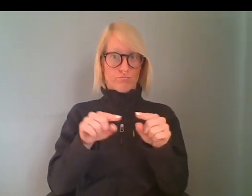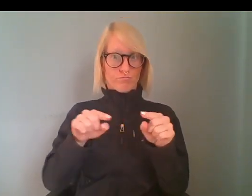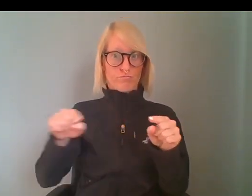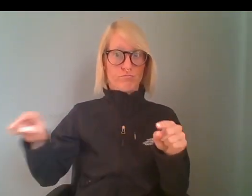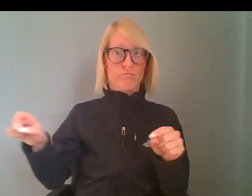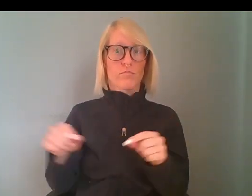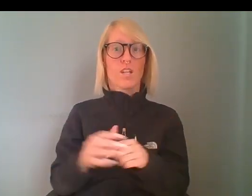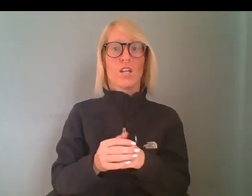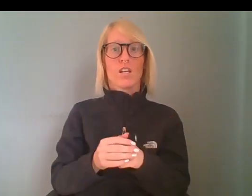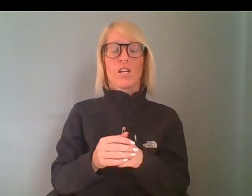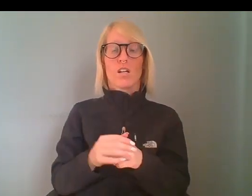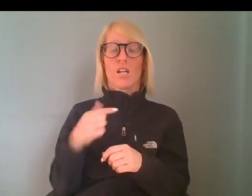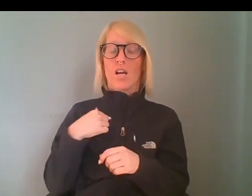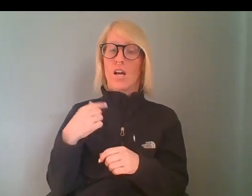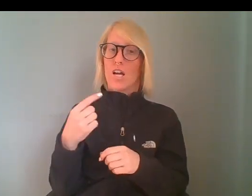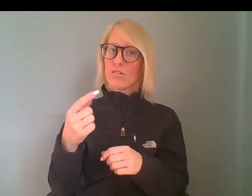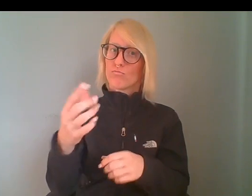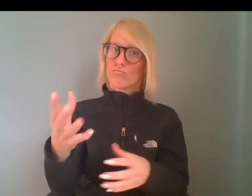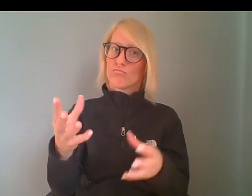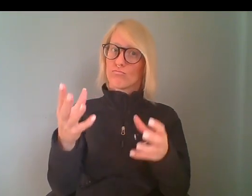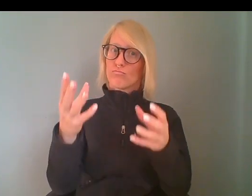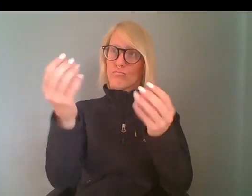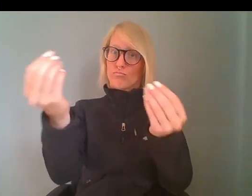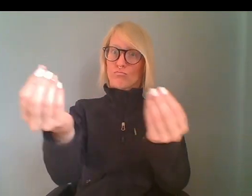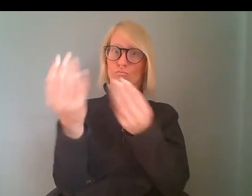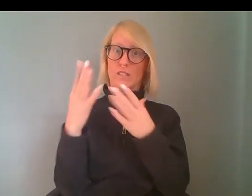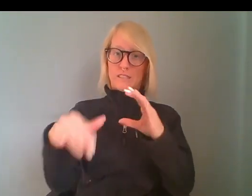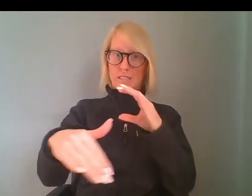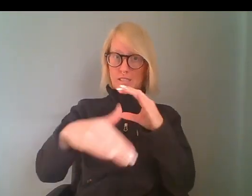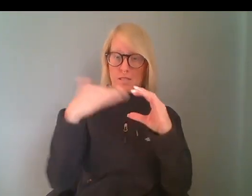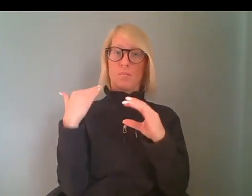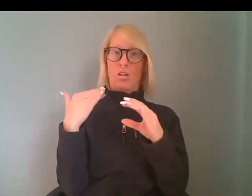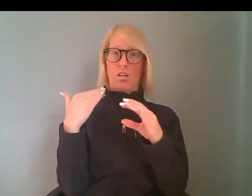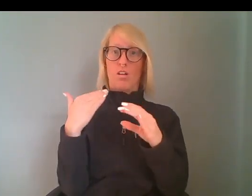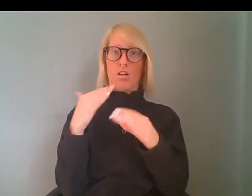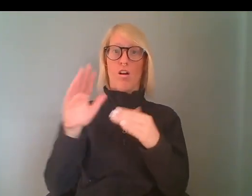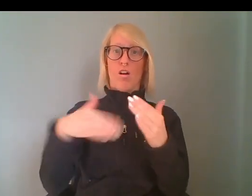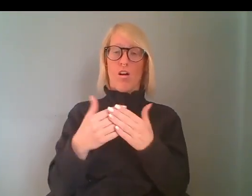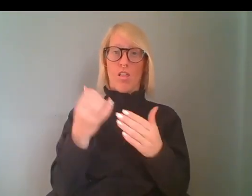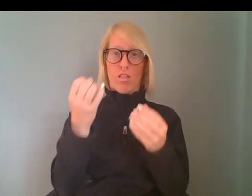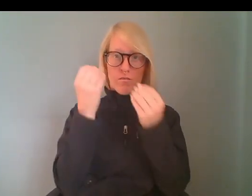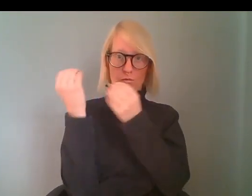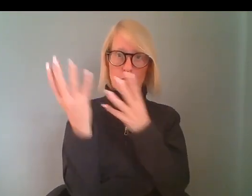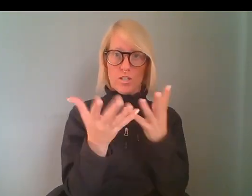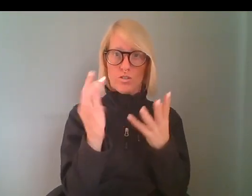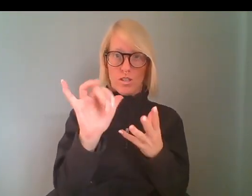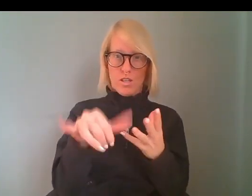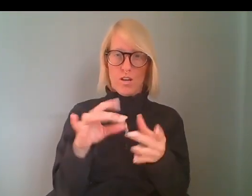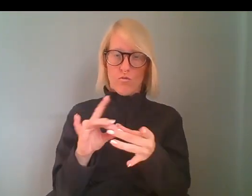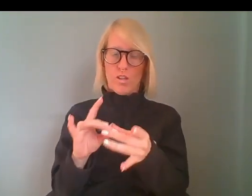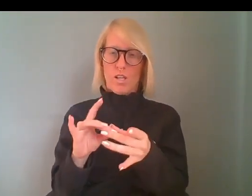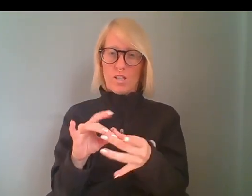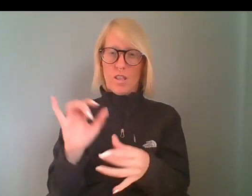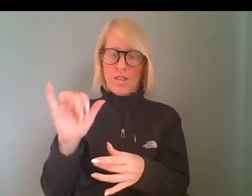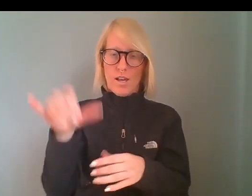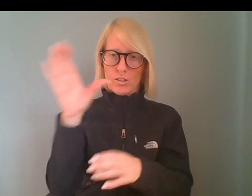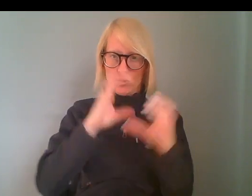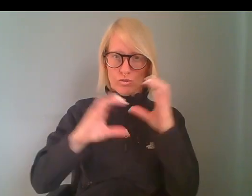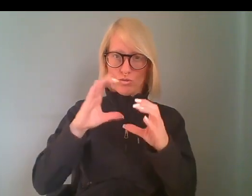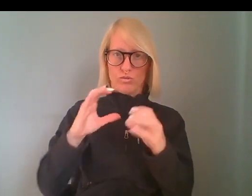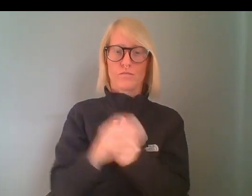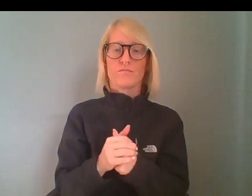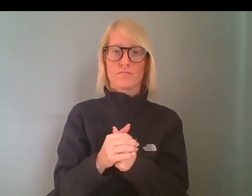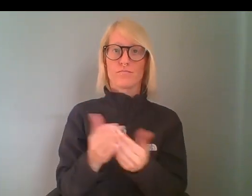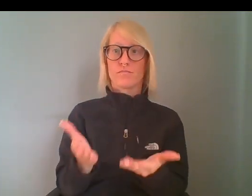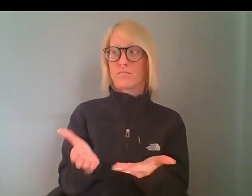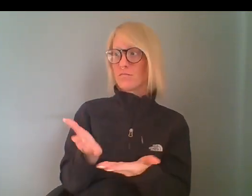online. And this is just an example of an email. This is an older one, but I keep this one in my slide just because it's